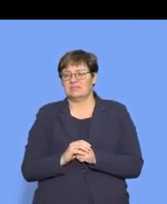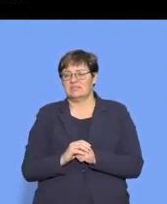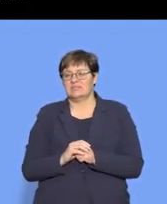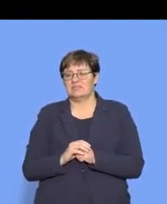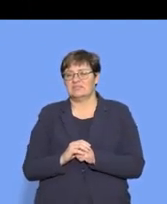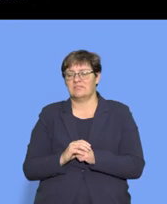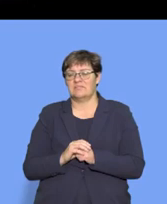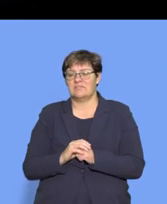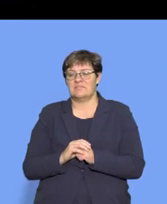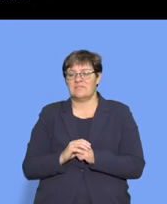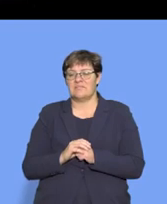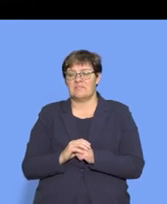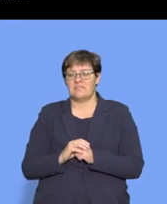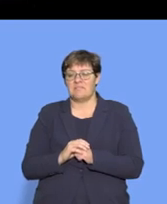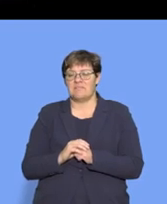off.